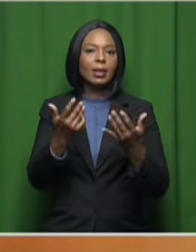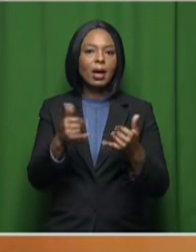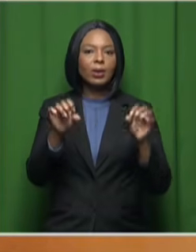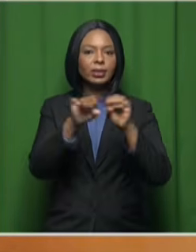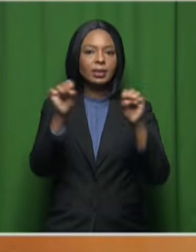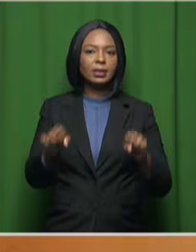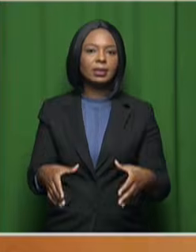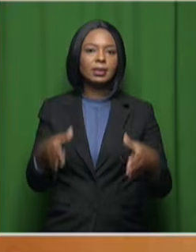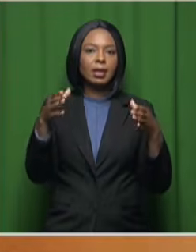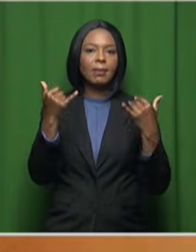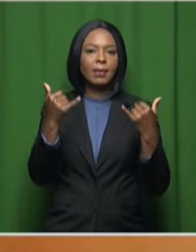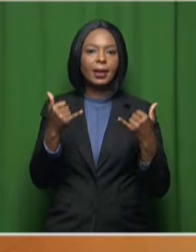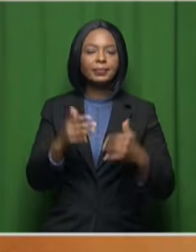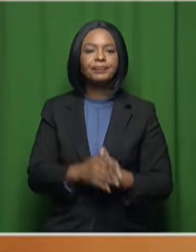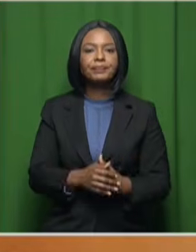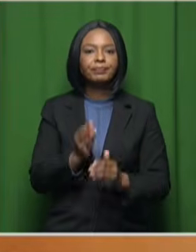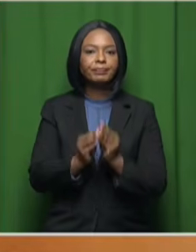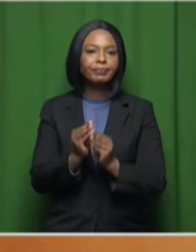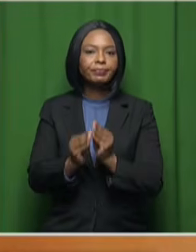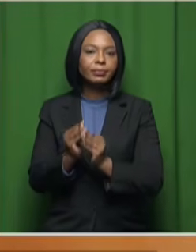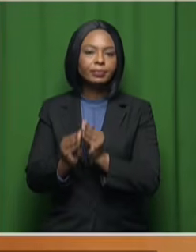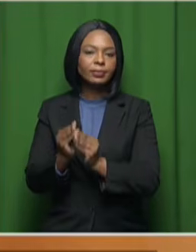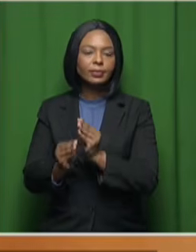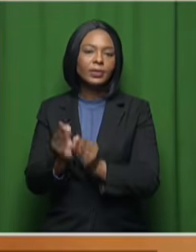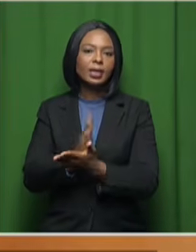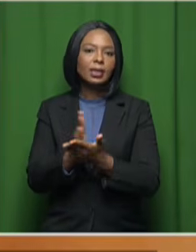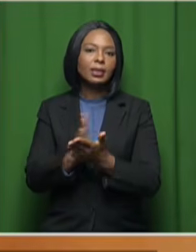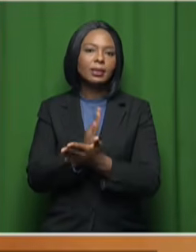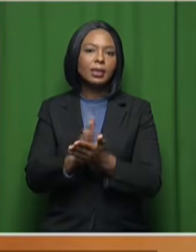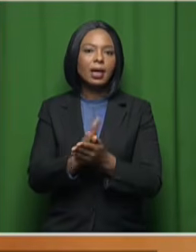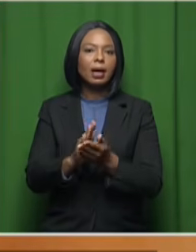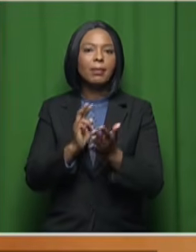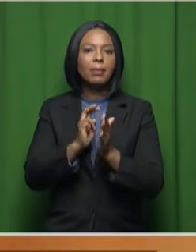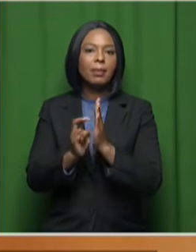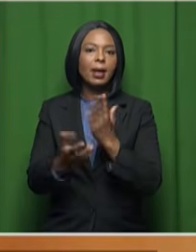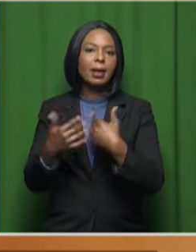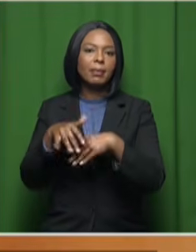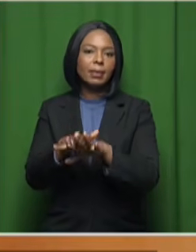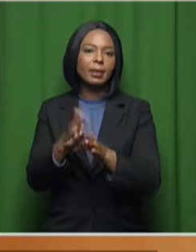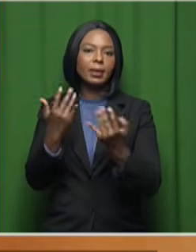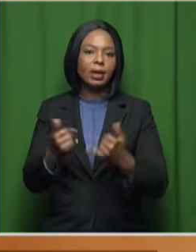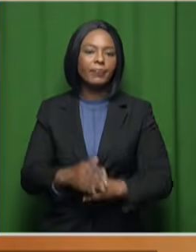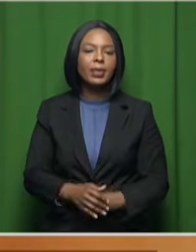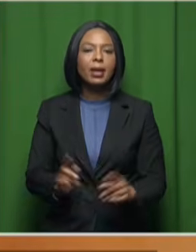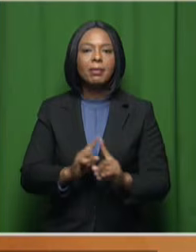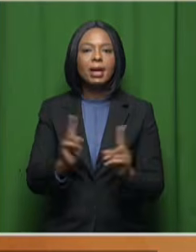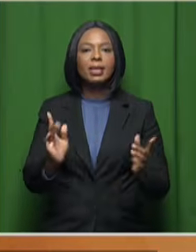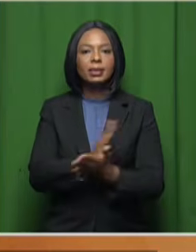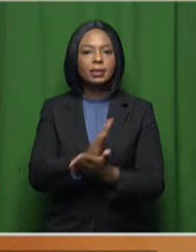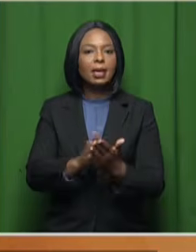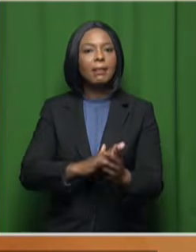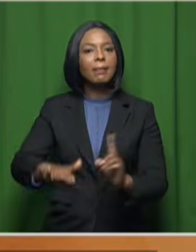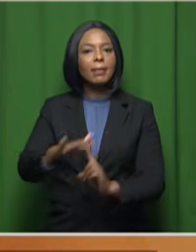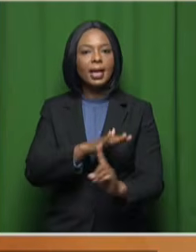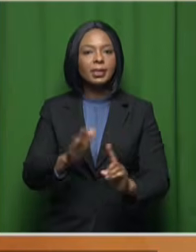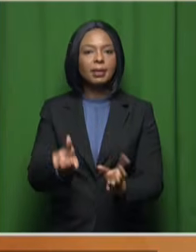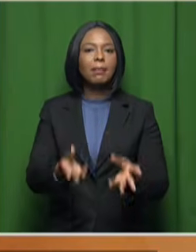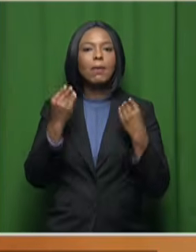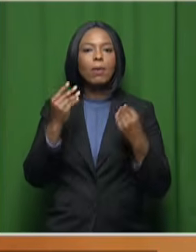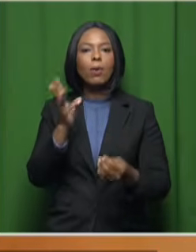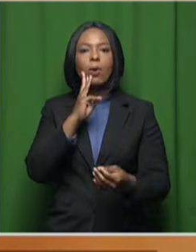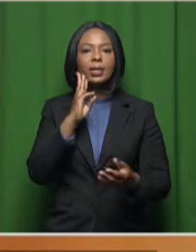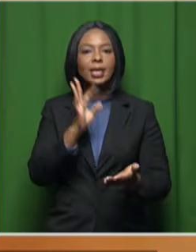for now, temporary water supply measures have been implemented. However, due to the phased rollout, only a limited number of areas are receiving clean water.